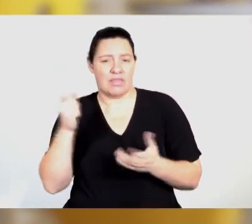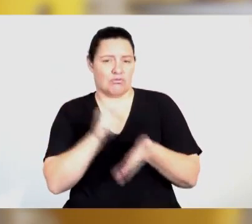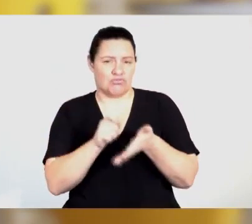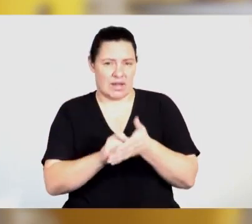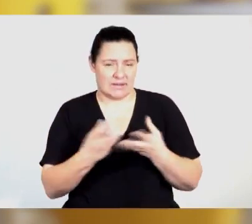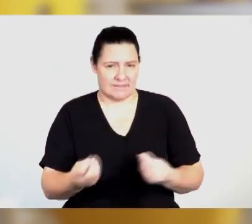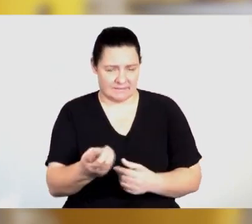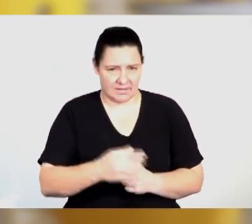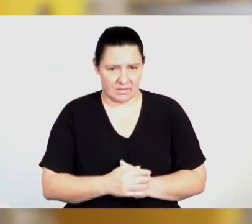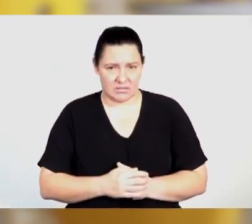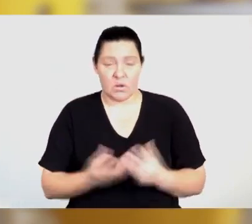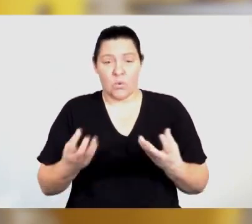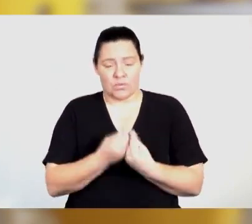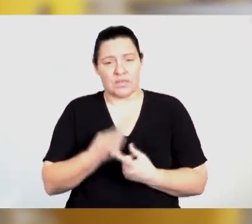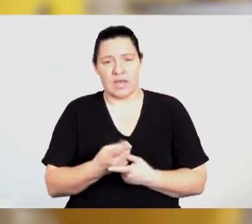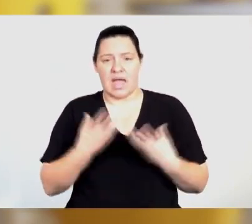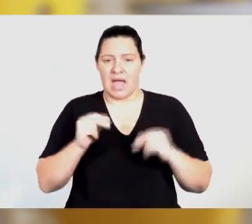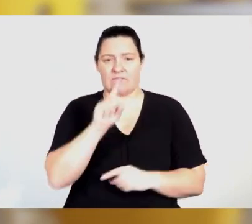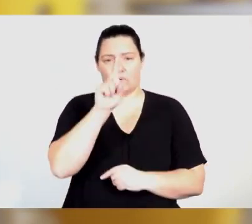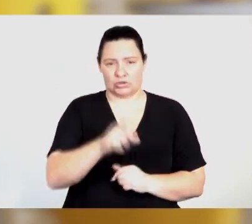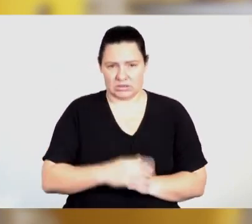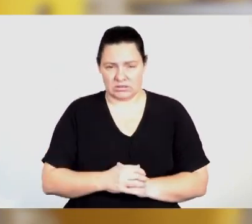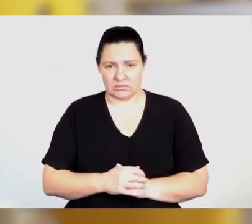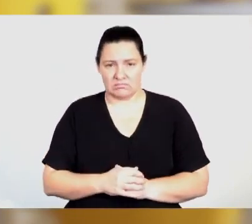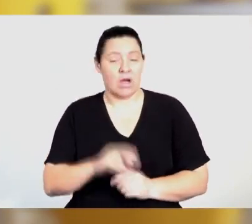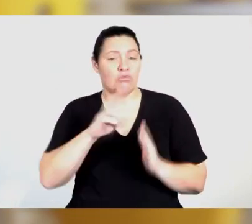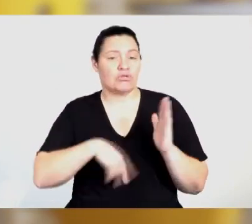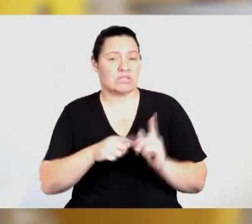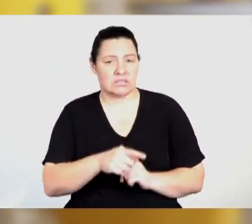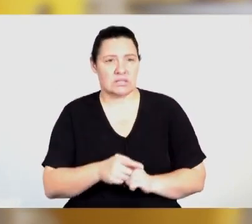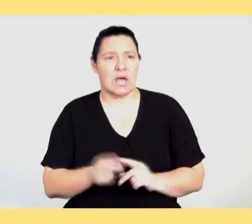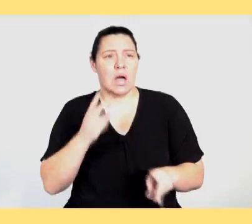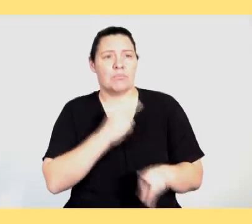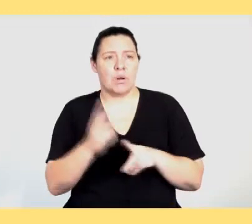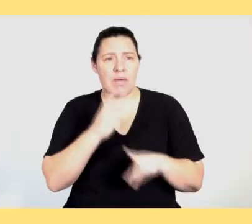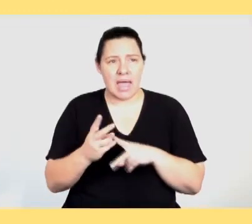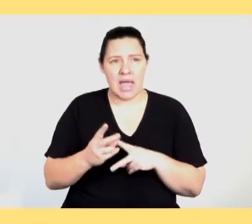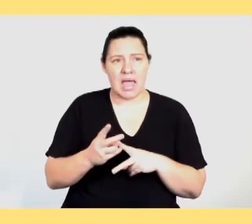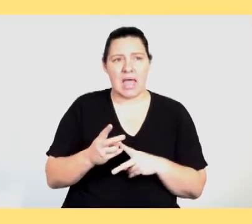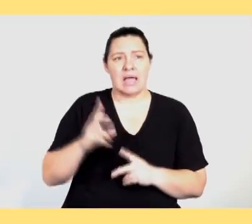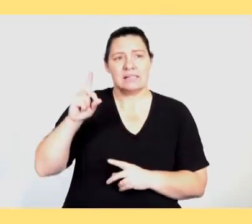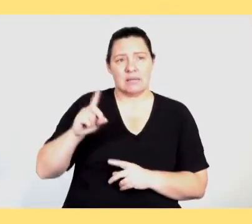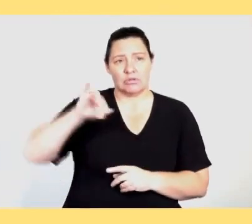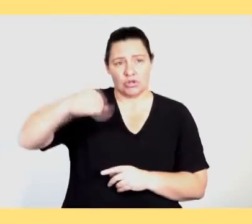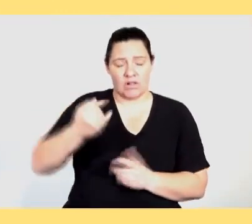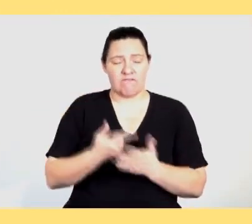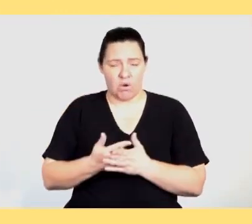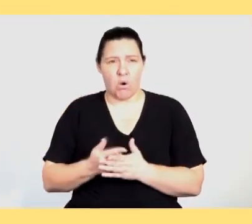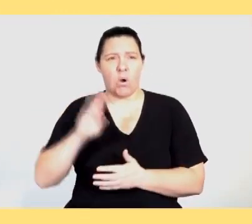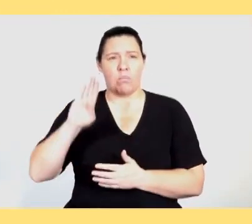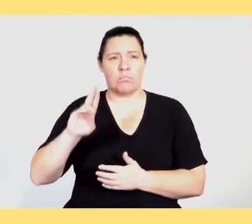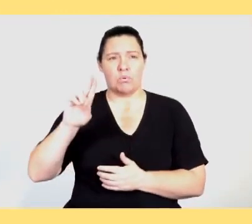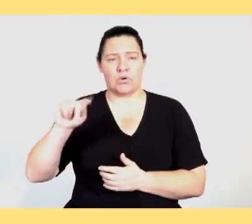to write as well. With me here, I have a question, and it reads, prepare the debtors journal of Bootleg